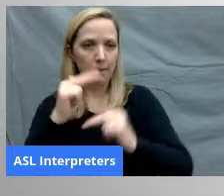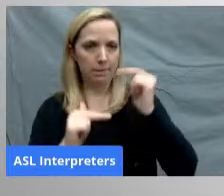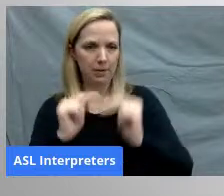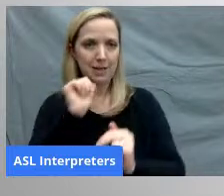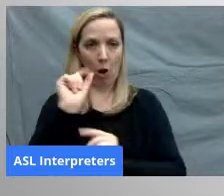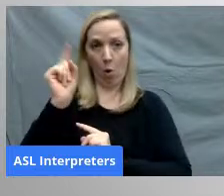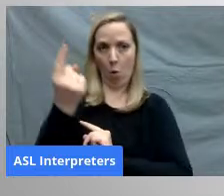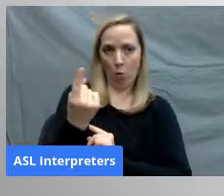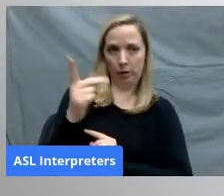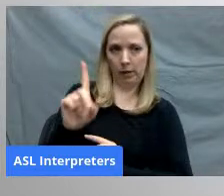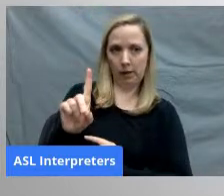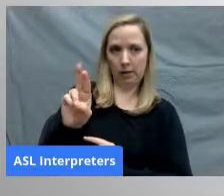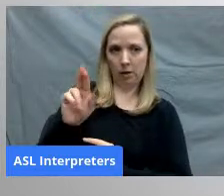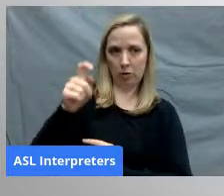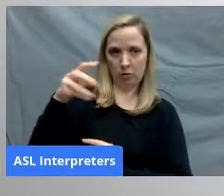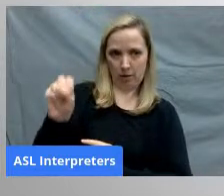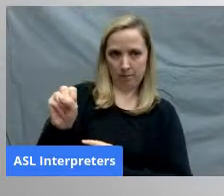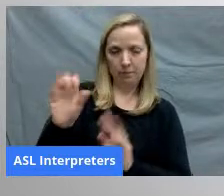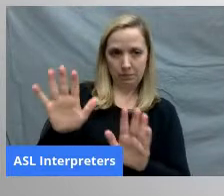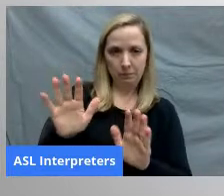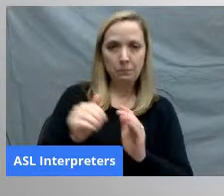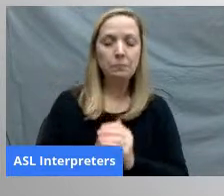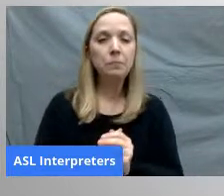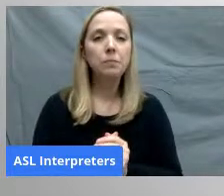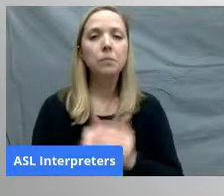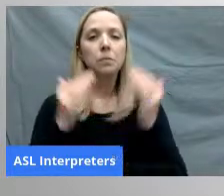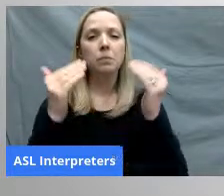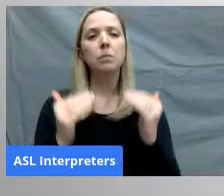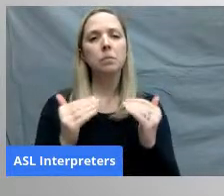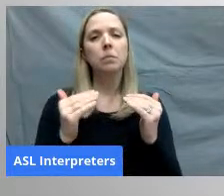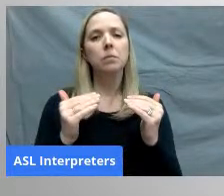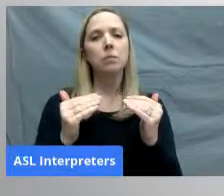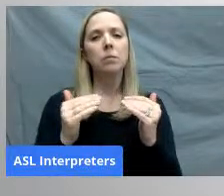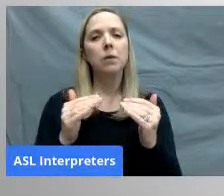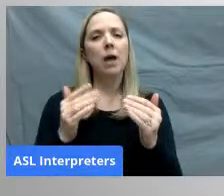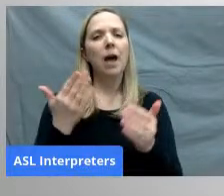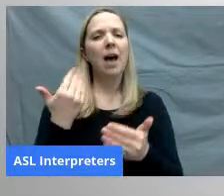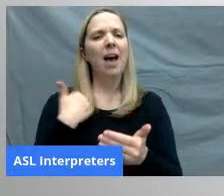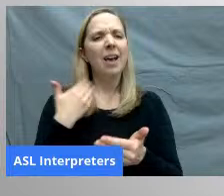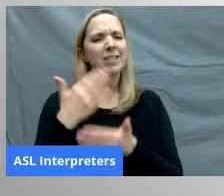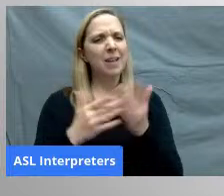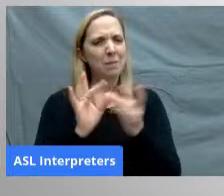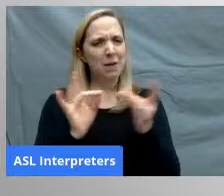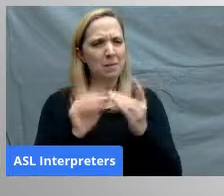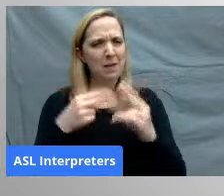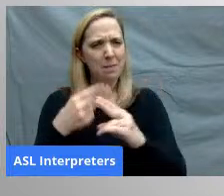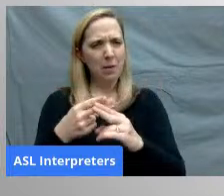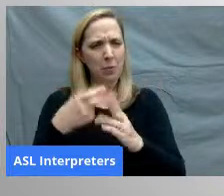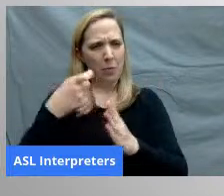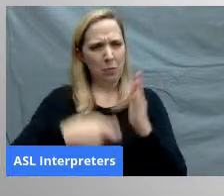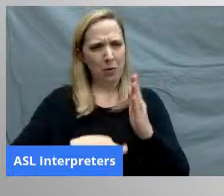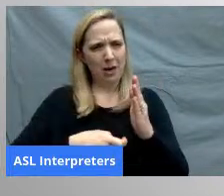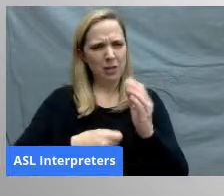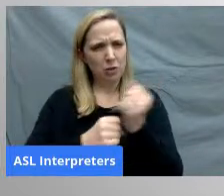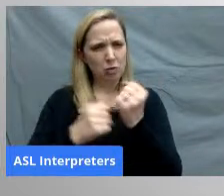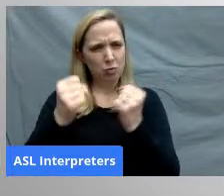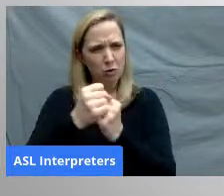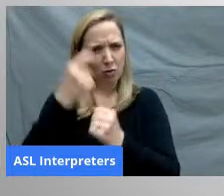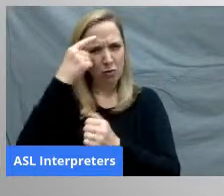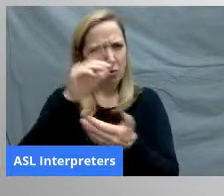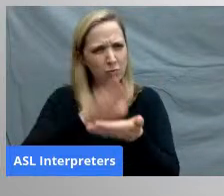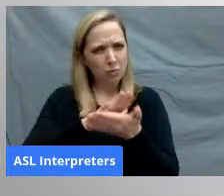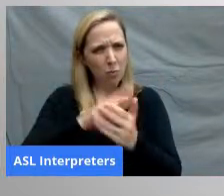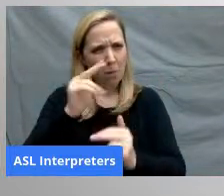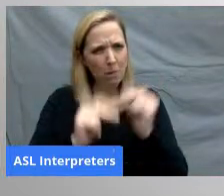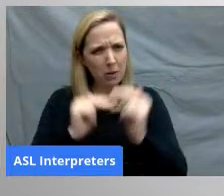KGR1. There was some comments about the price structures of the school facilities. And I